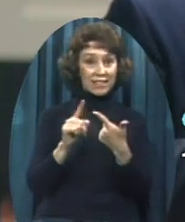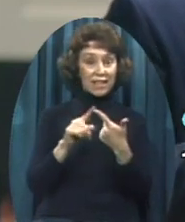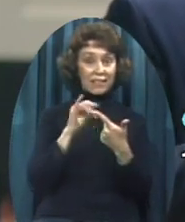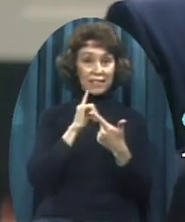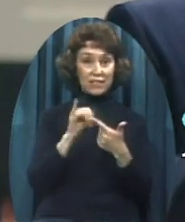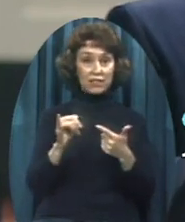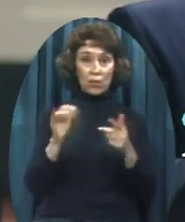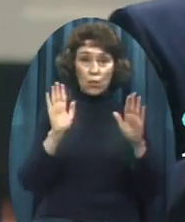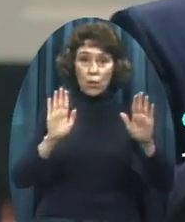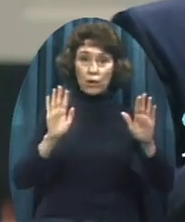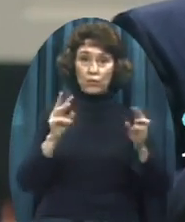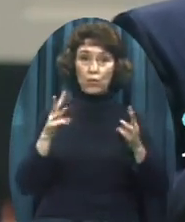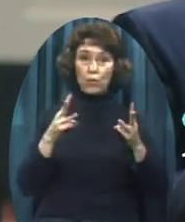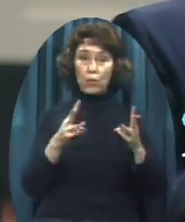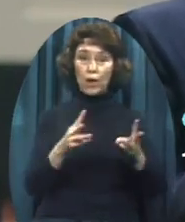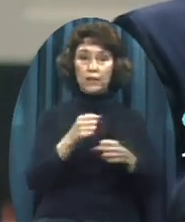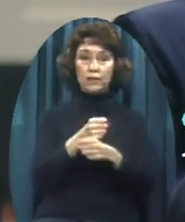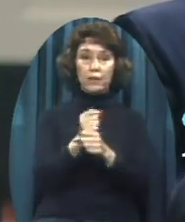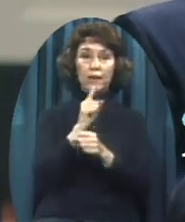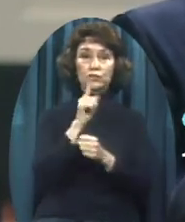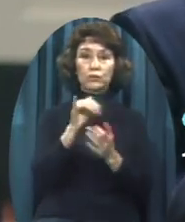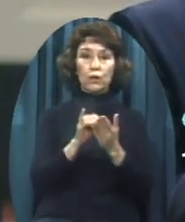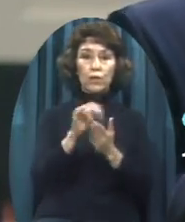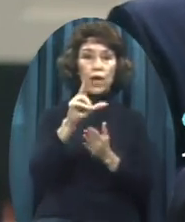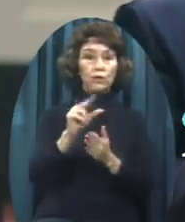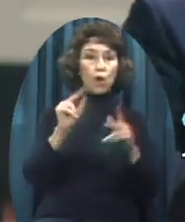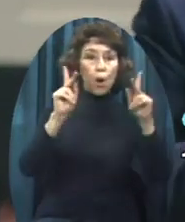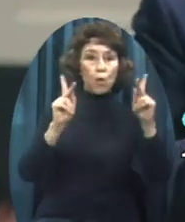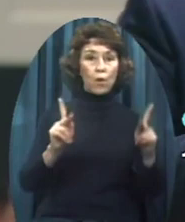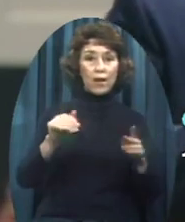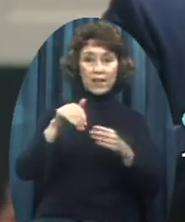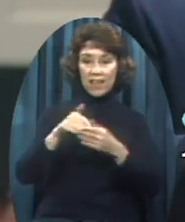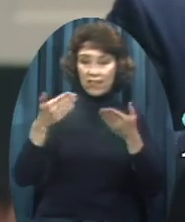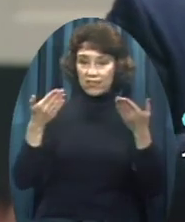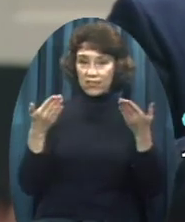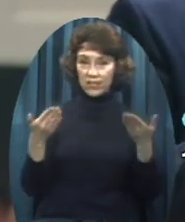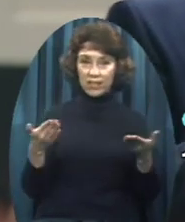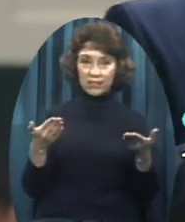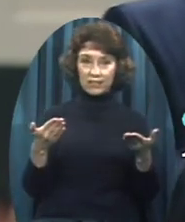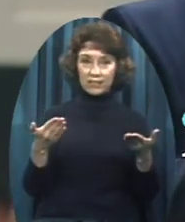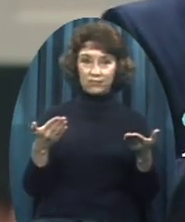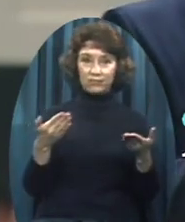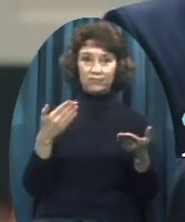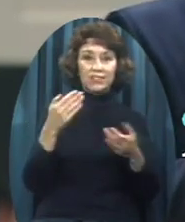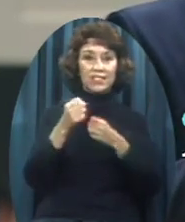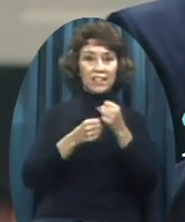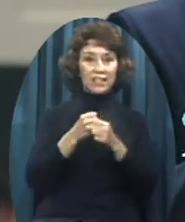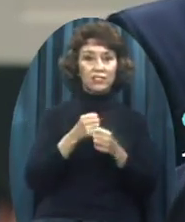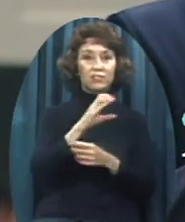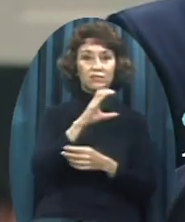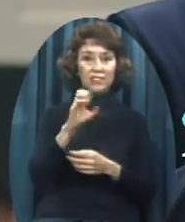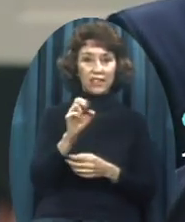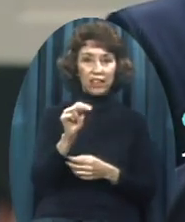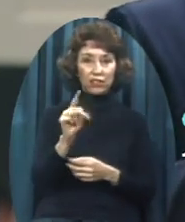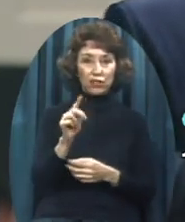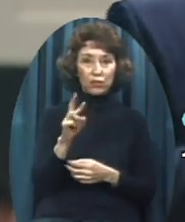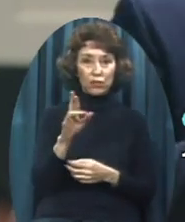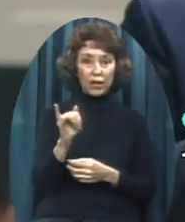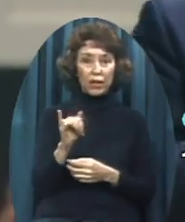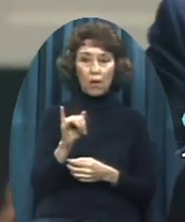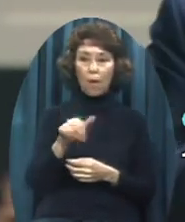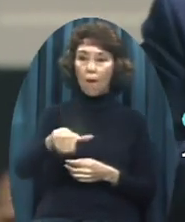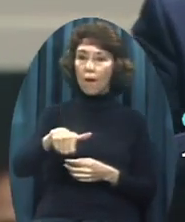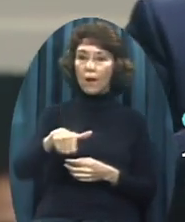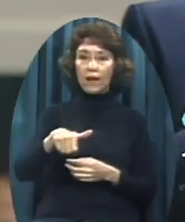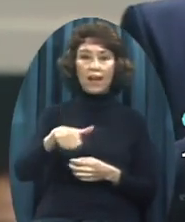to ensure the fact that no one in this century or the next will ever eliminate the Word of God from the face of the earth. because